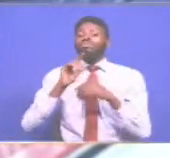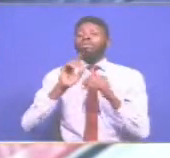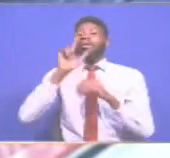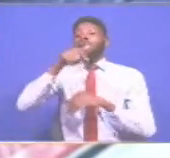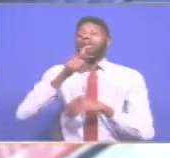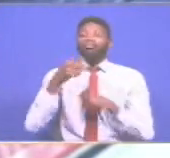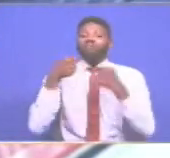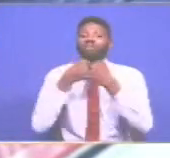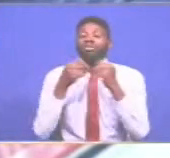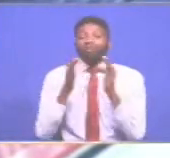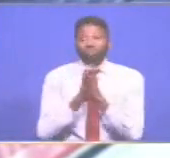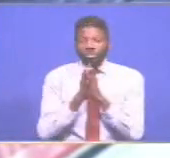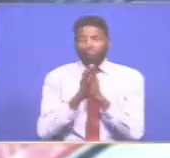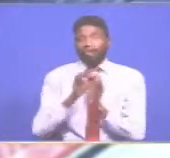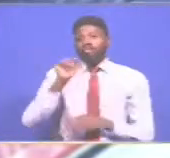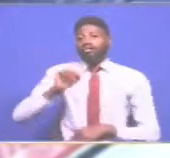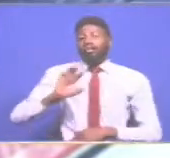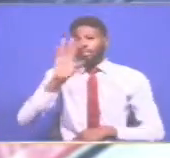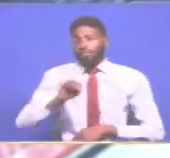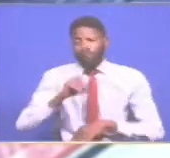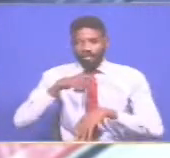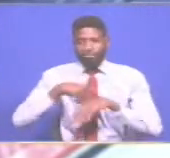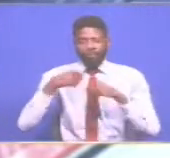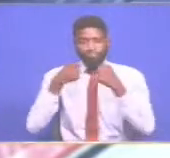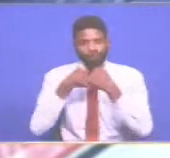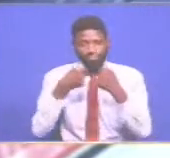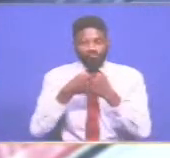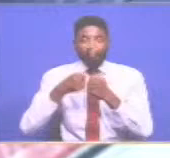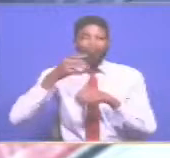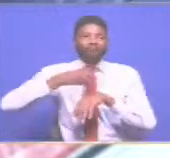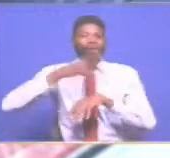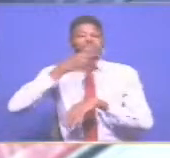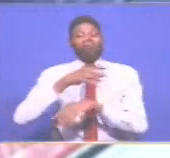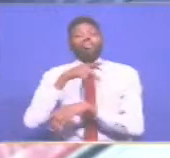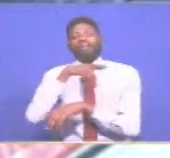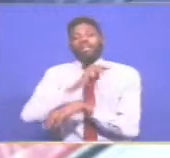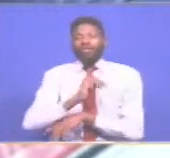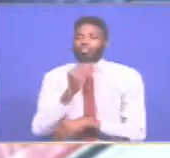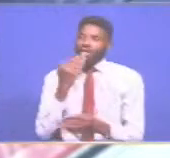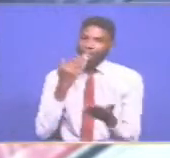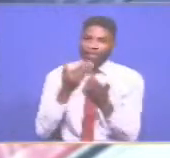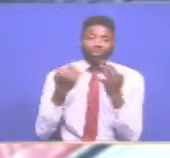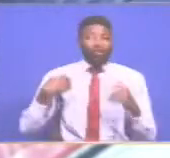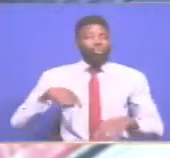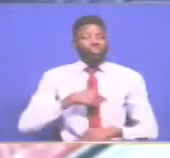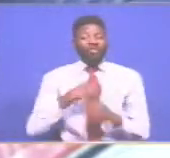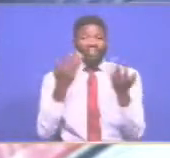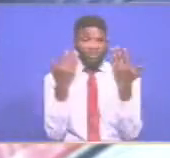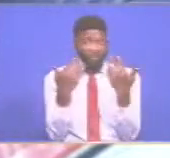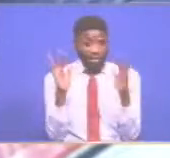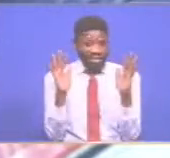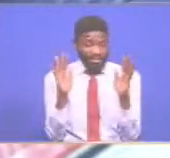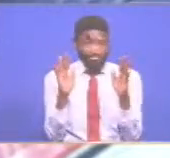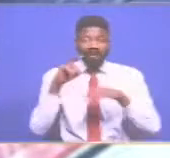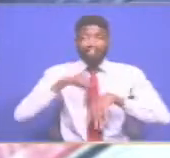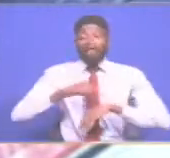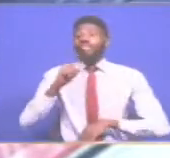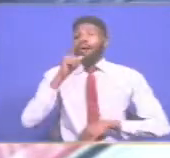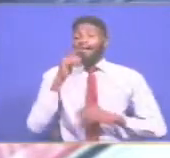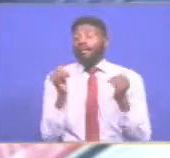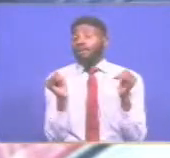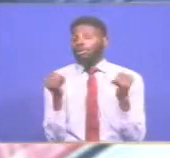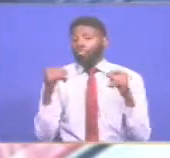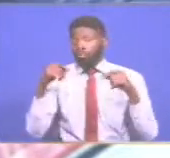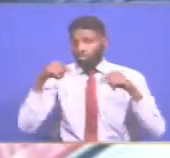the first position playoff at 4 p.m. Thank you so much. That brings us to the end of lunchtime news